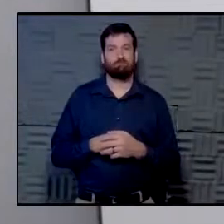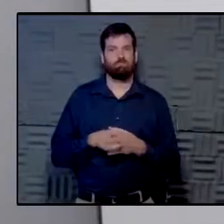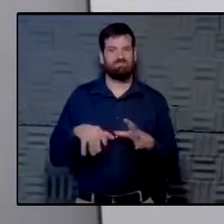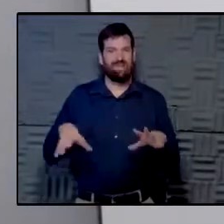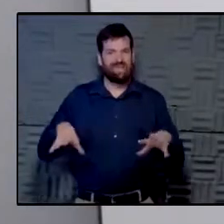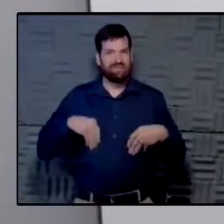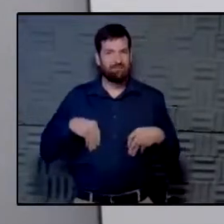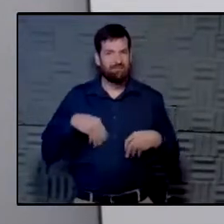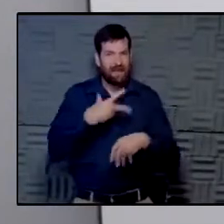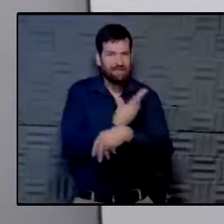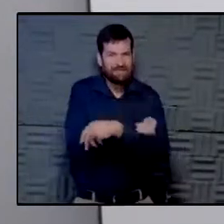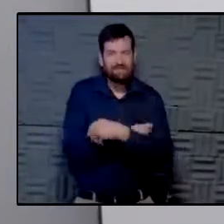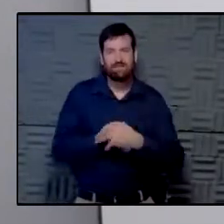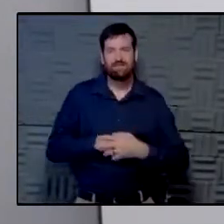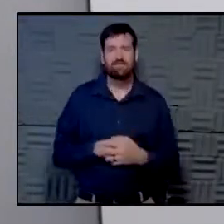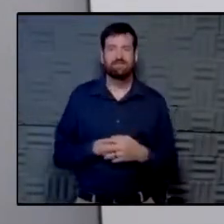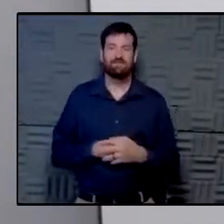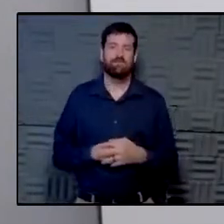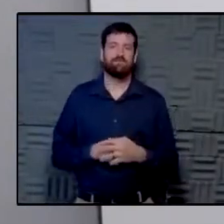of vaccines, and